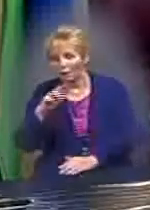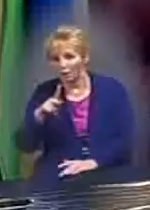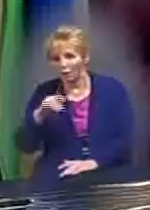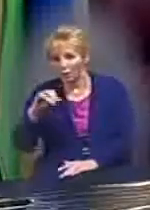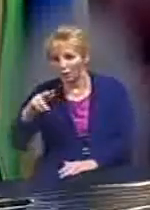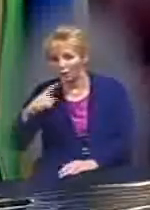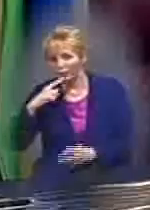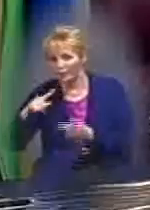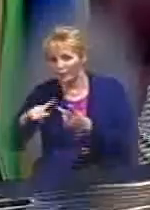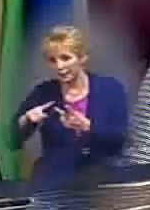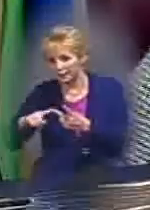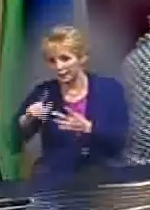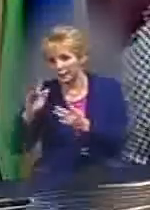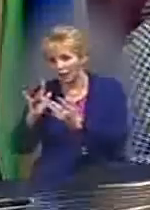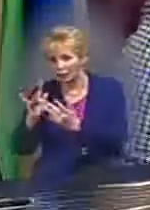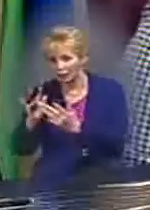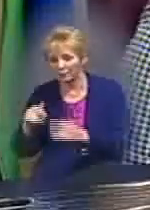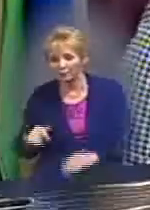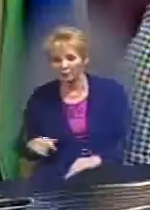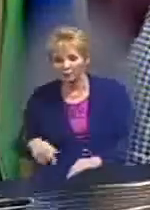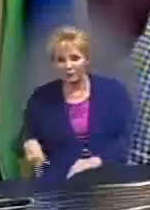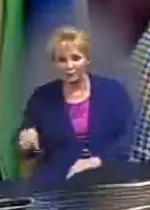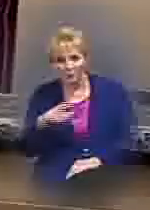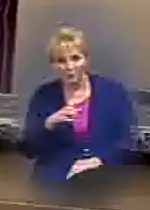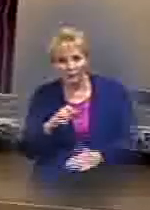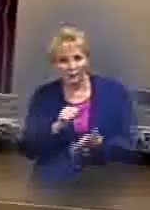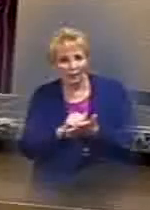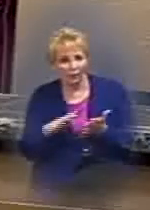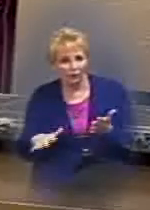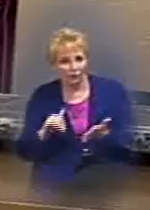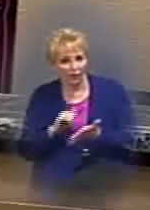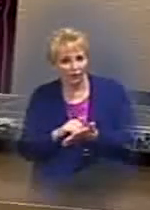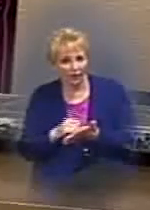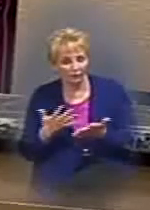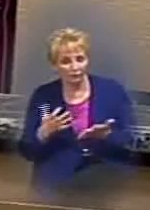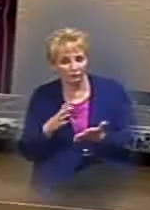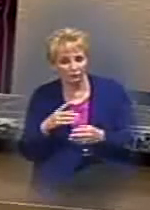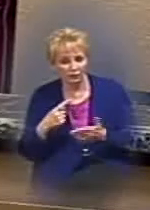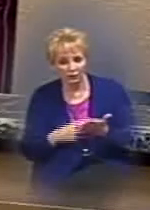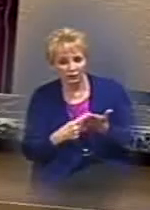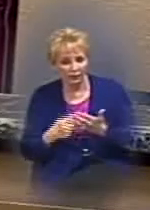secondary contact. Anybody wishing to take anything off the consent agenda?